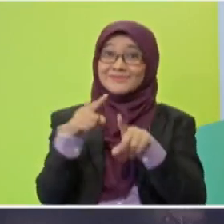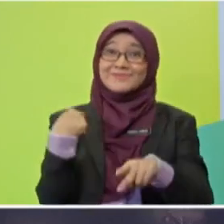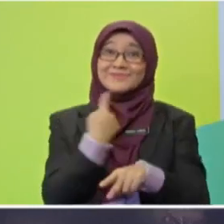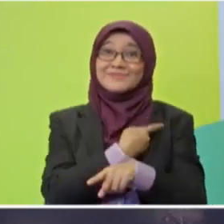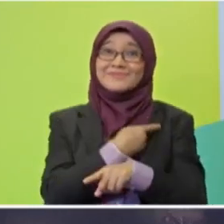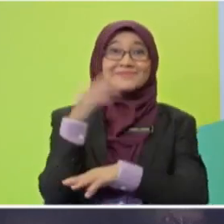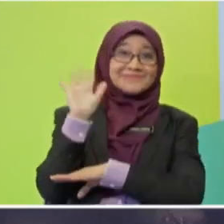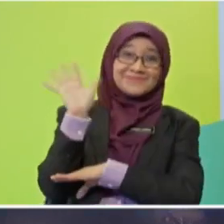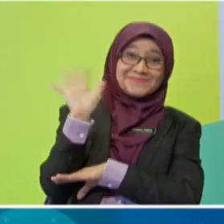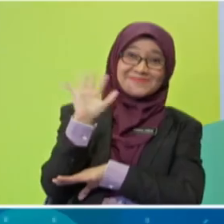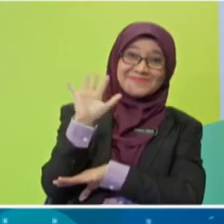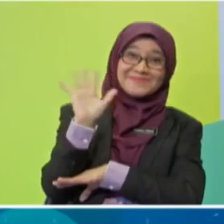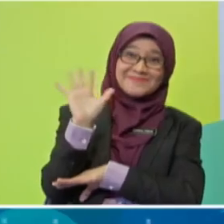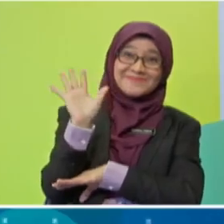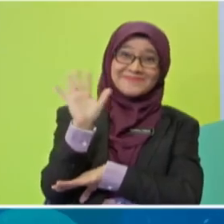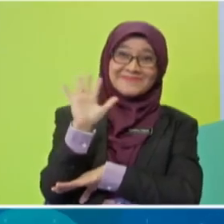at us here?